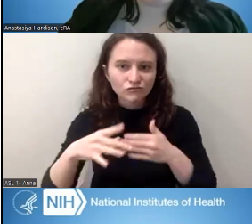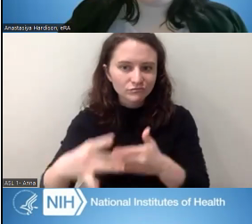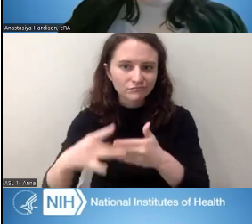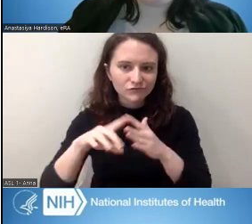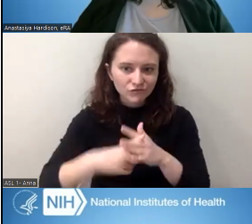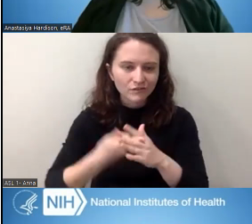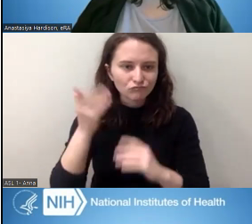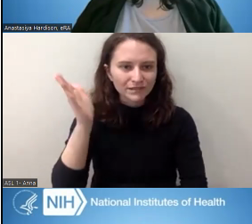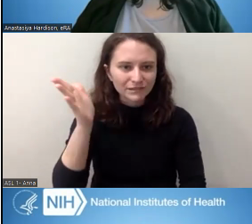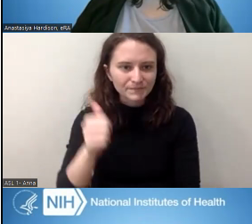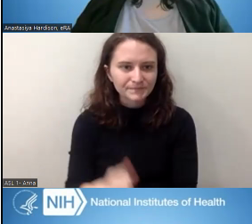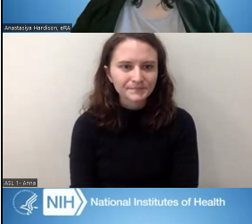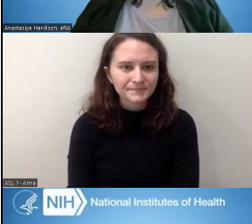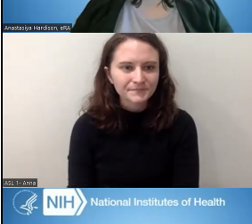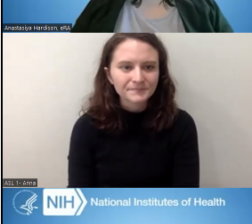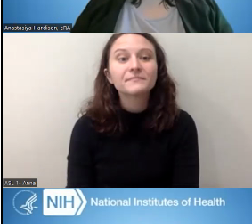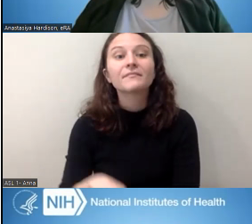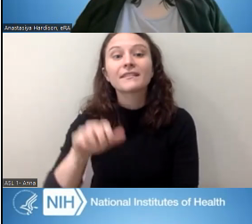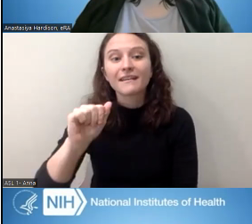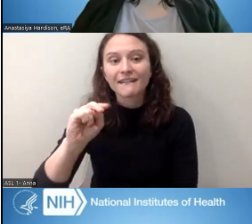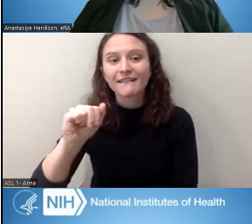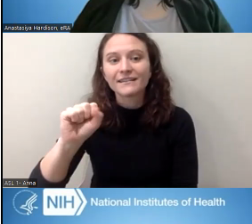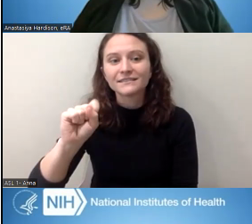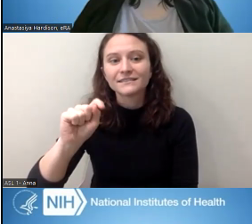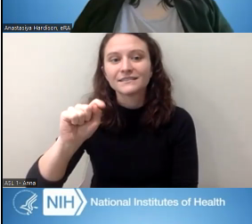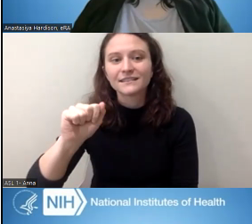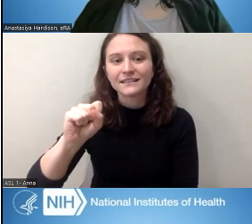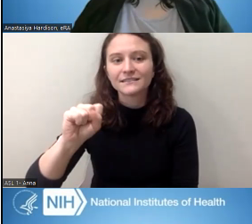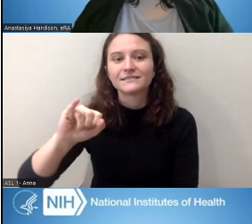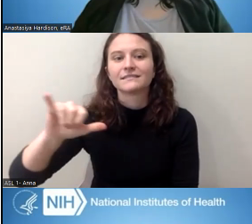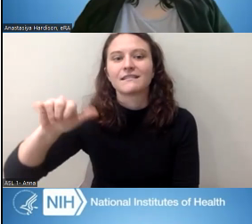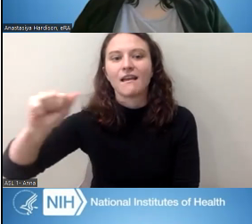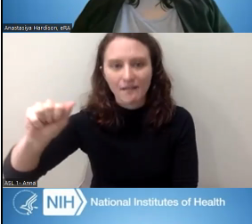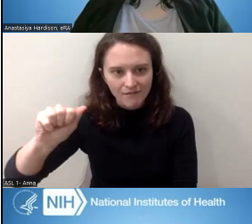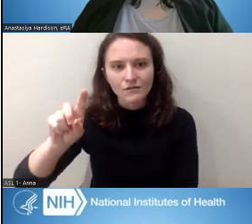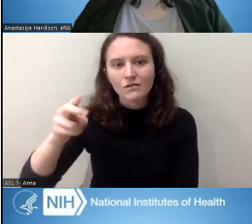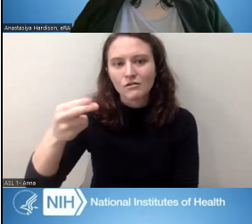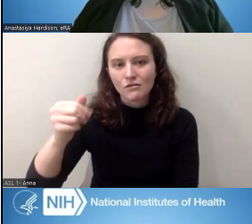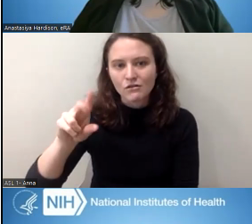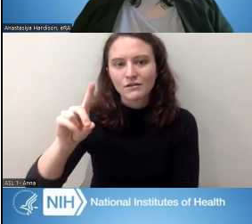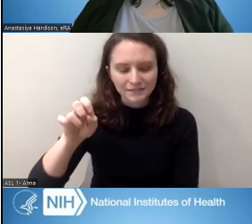Hi, everyone. I am really excited to be here and doing this presentation for you.